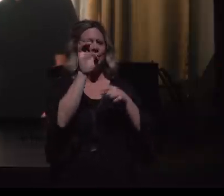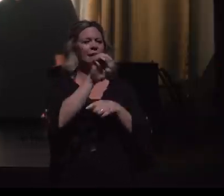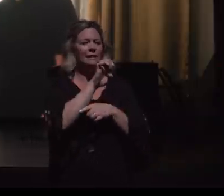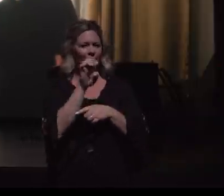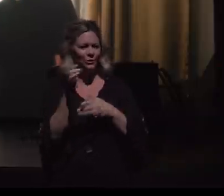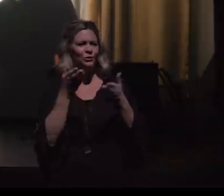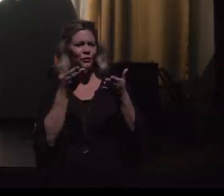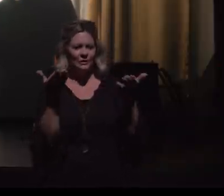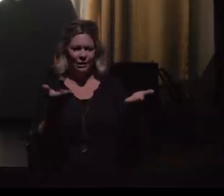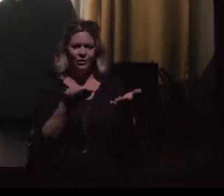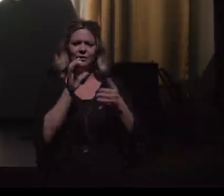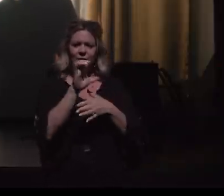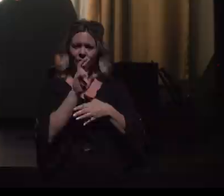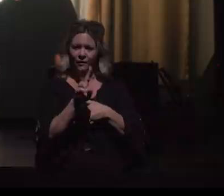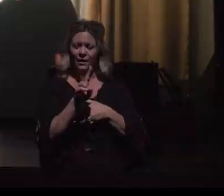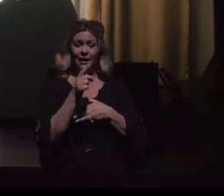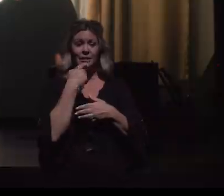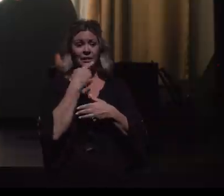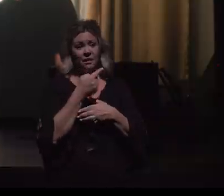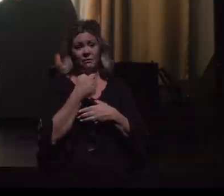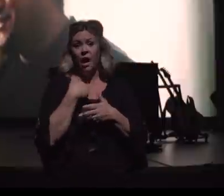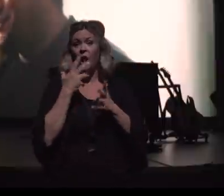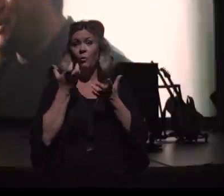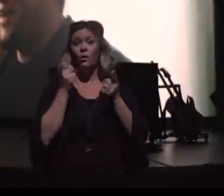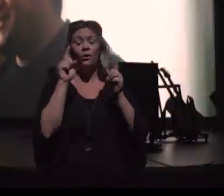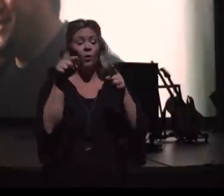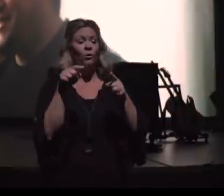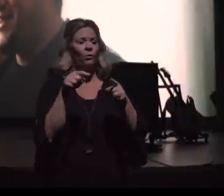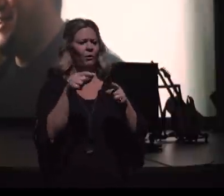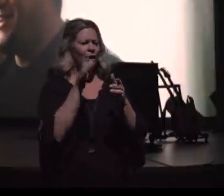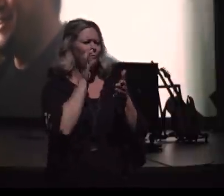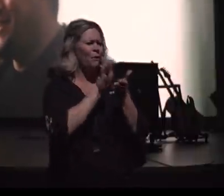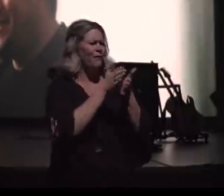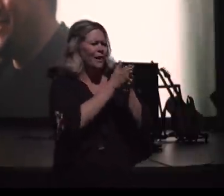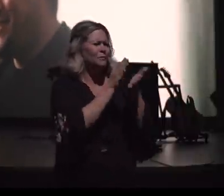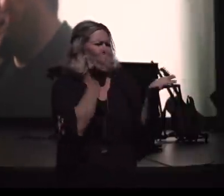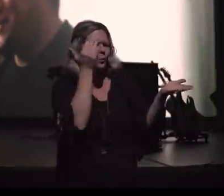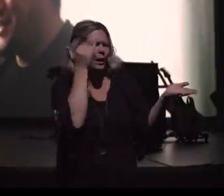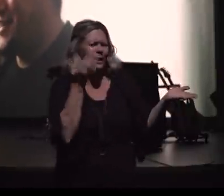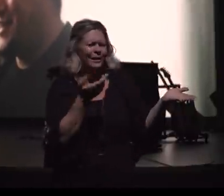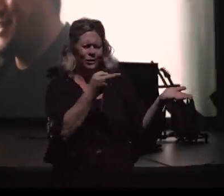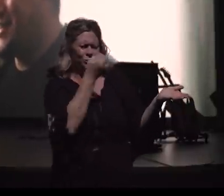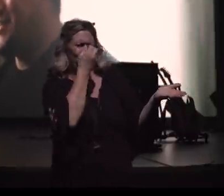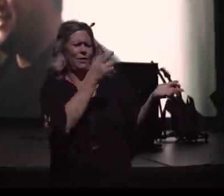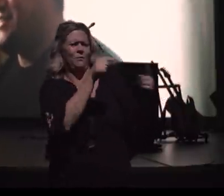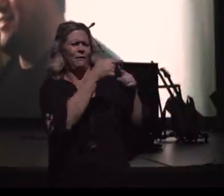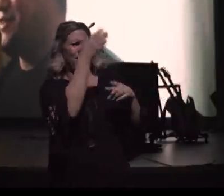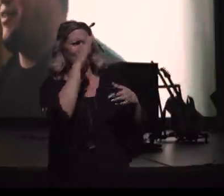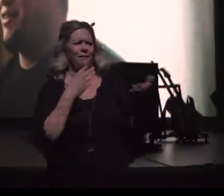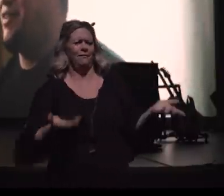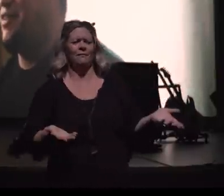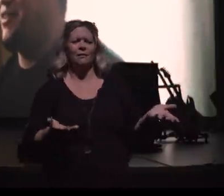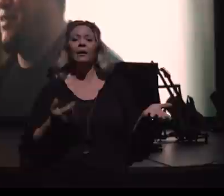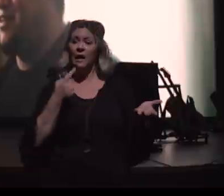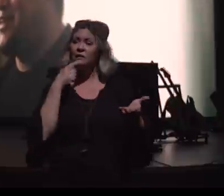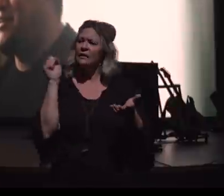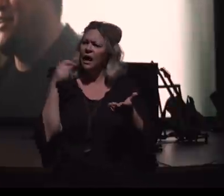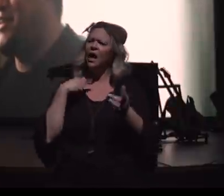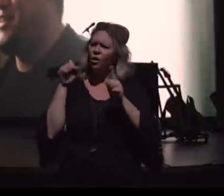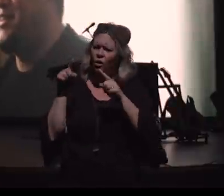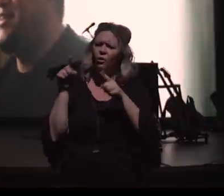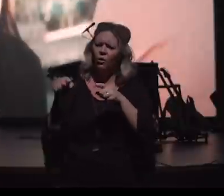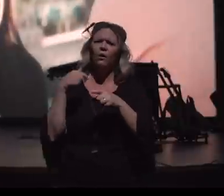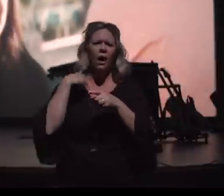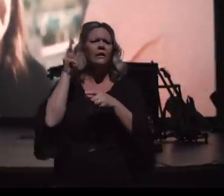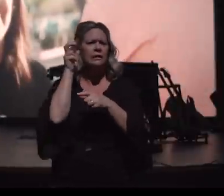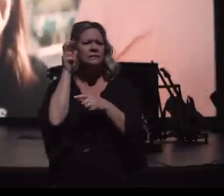CCV, and I said, I want to go, and she's like, why, you know, you don't care, and I was like, no, I'll go, and